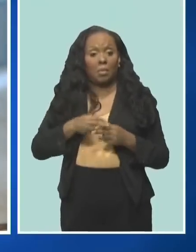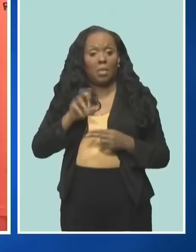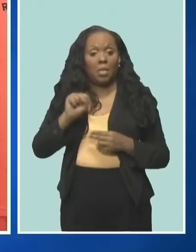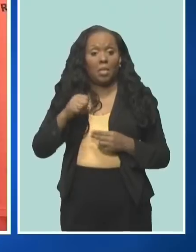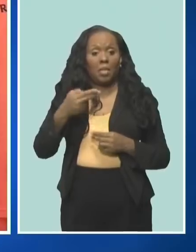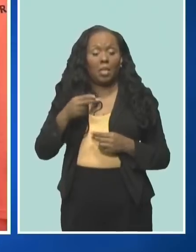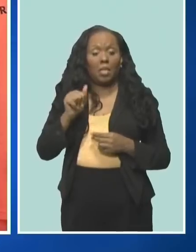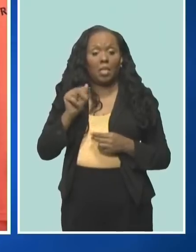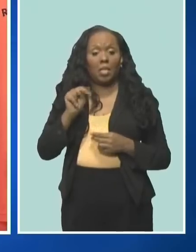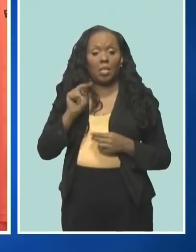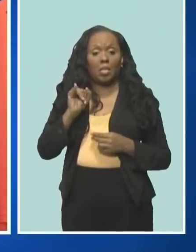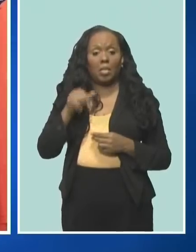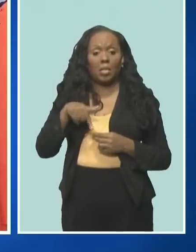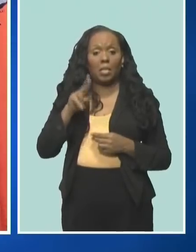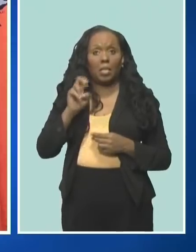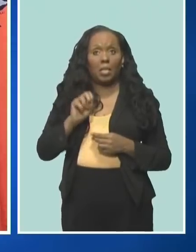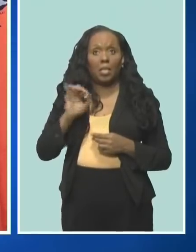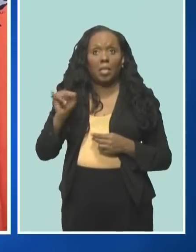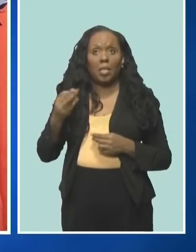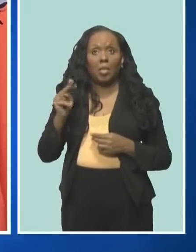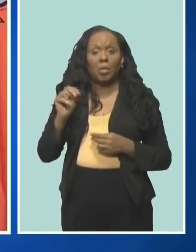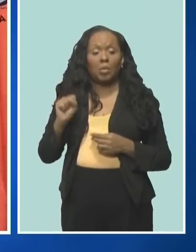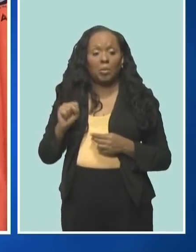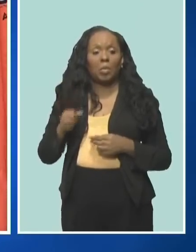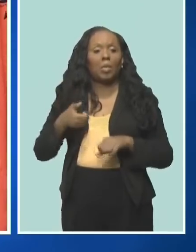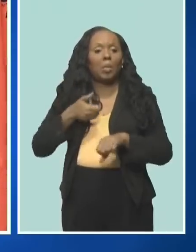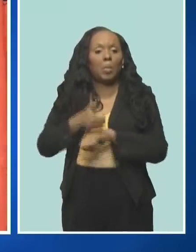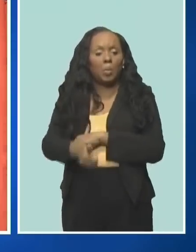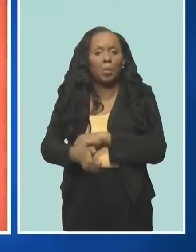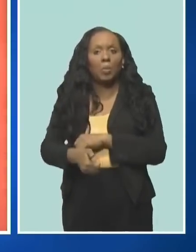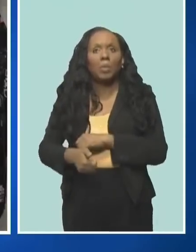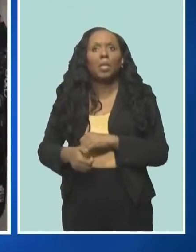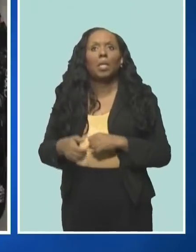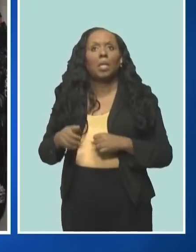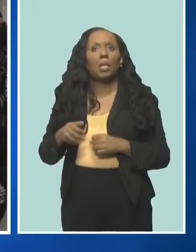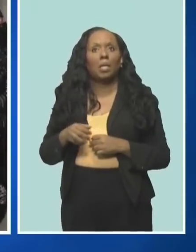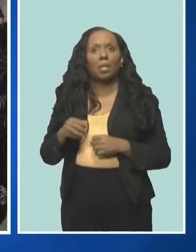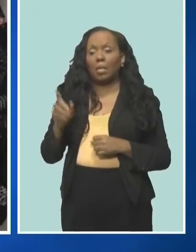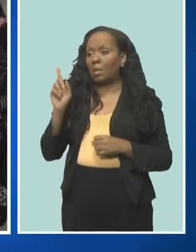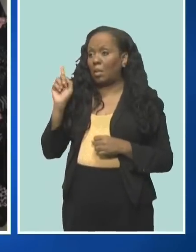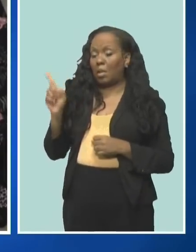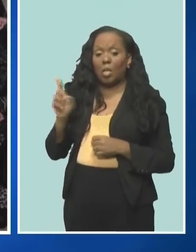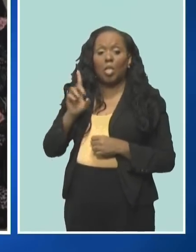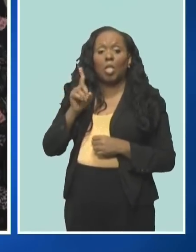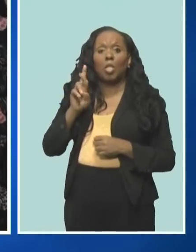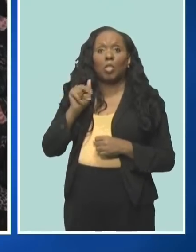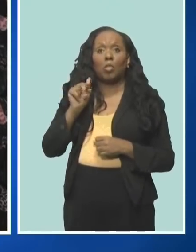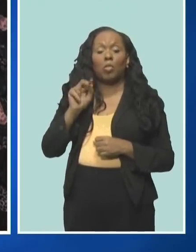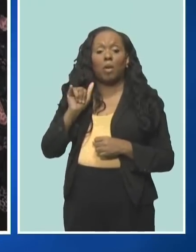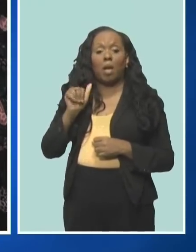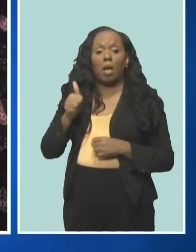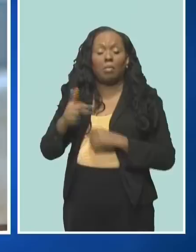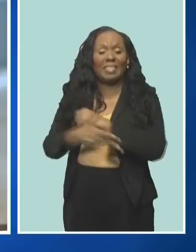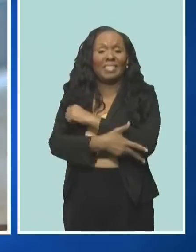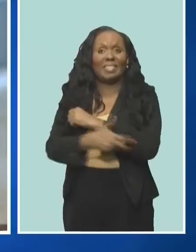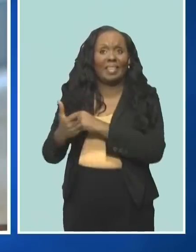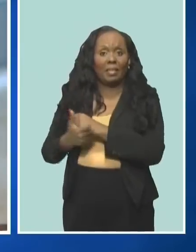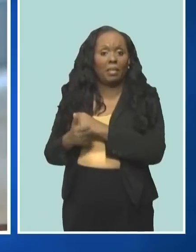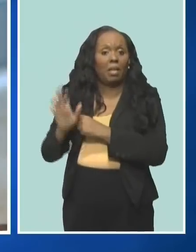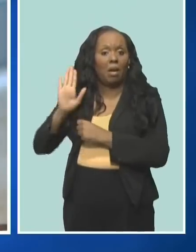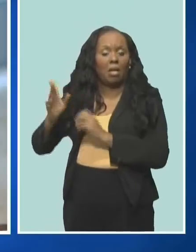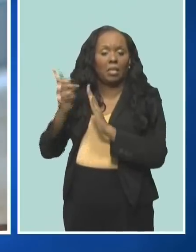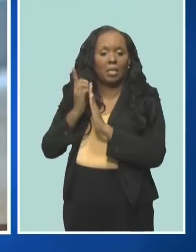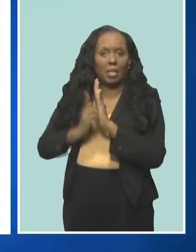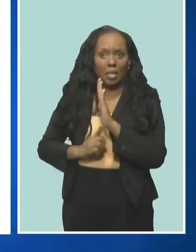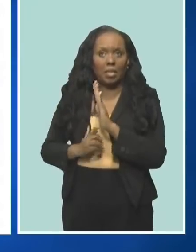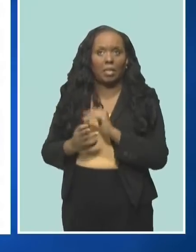Barbadian fashion designer who accused TV star and entrepreneur Drea Michelle of stealing her design. Jones took